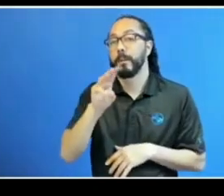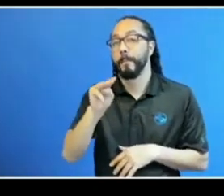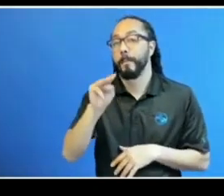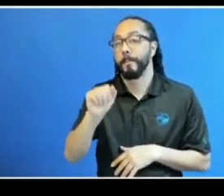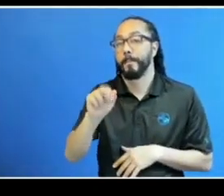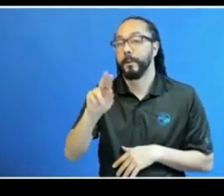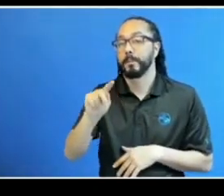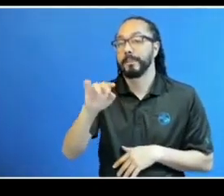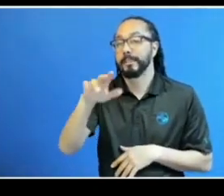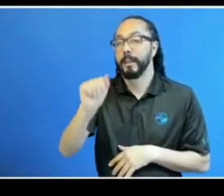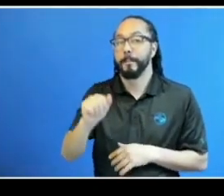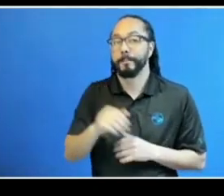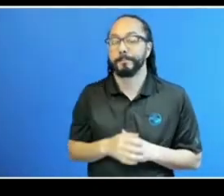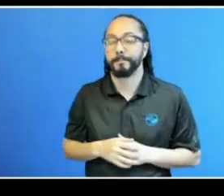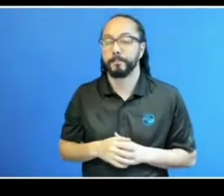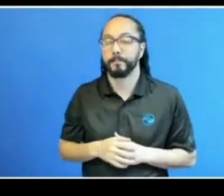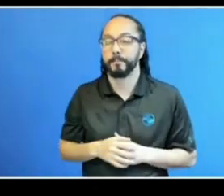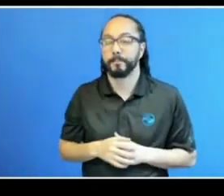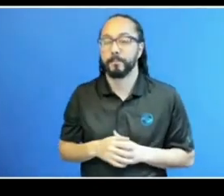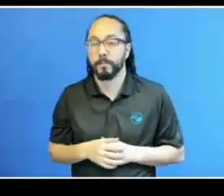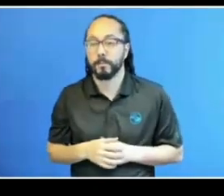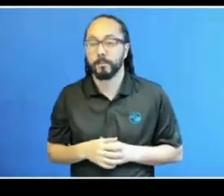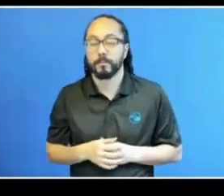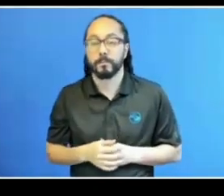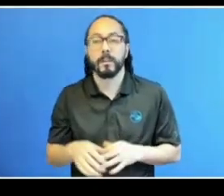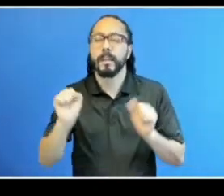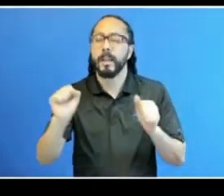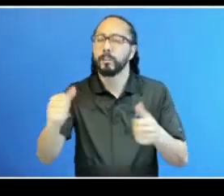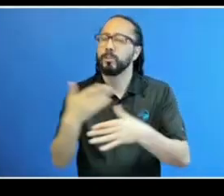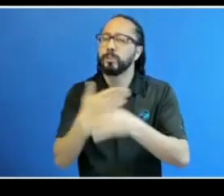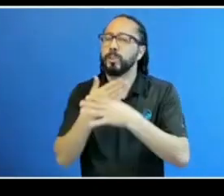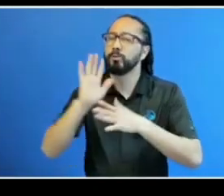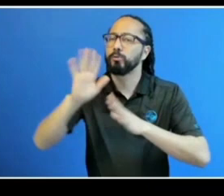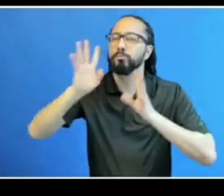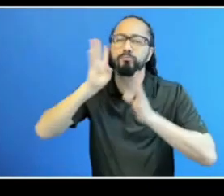share some of the innovation processes you've gone through to get where you are?